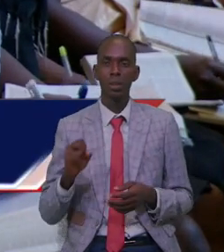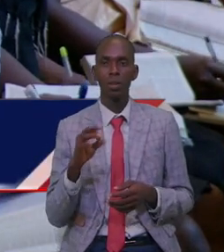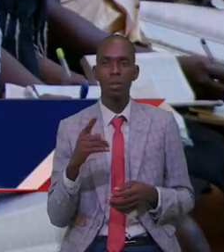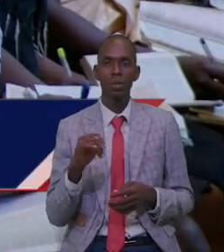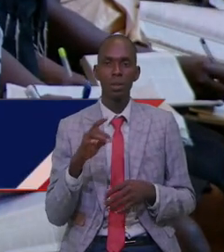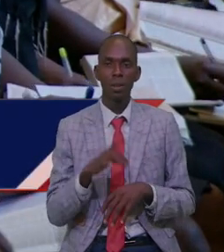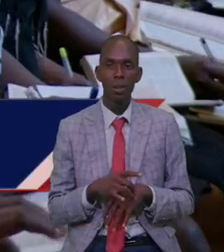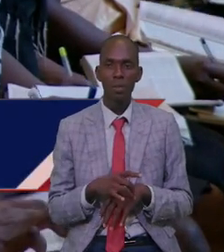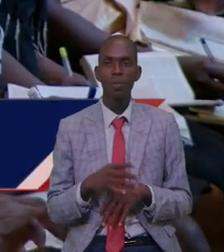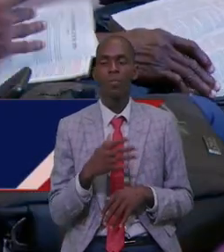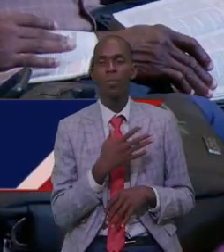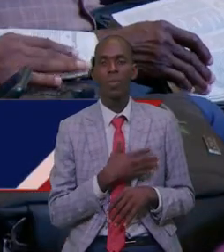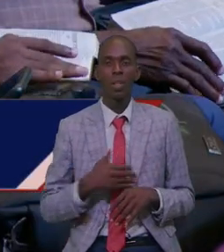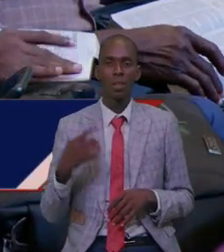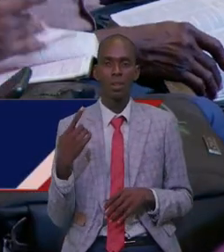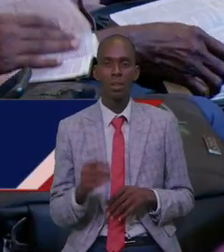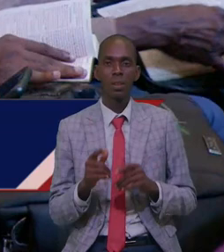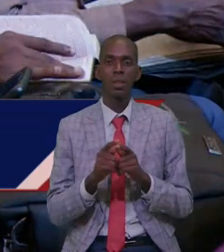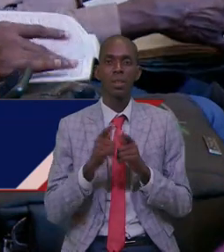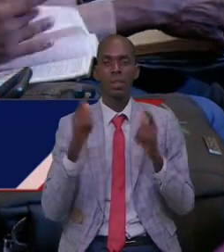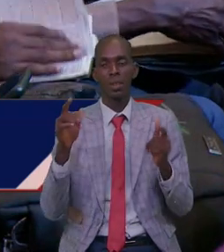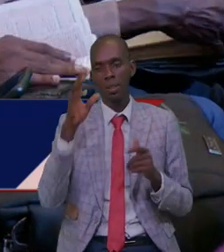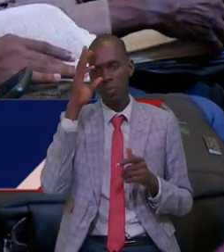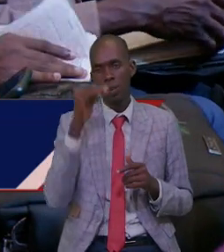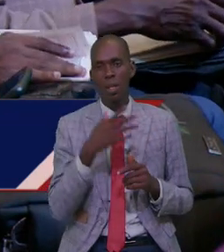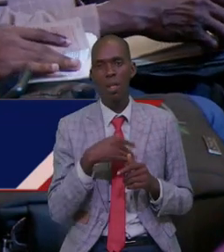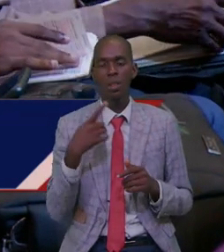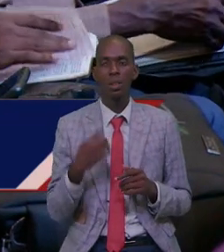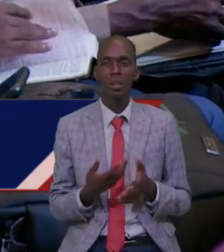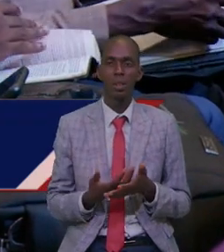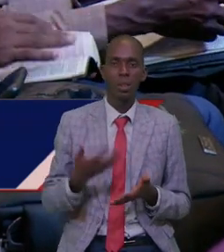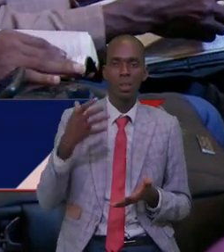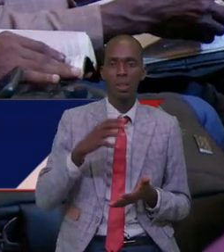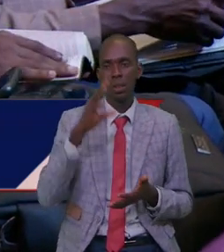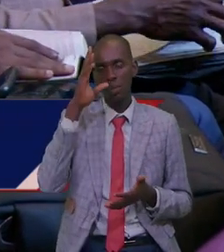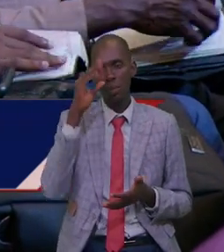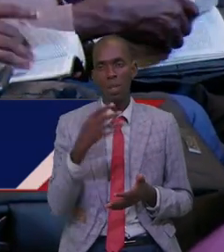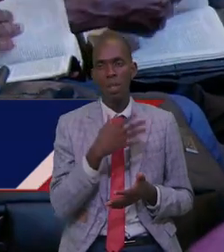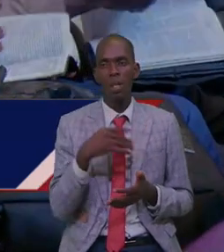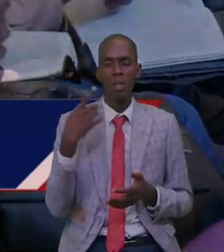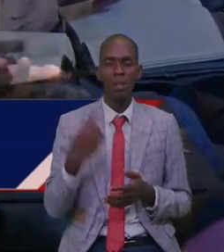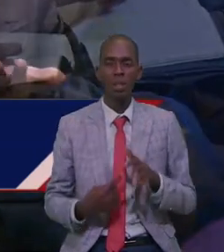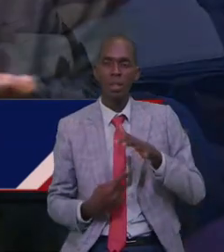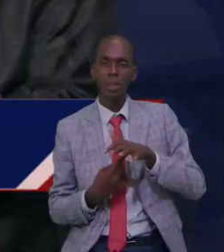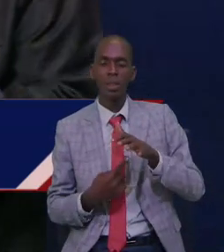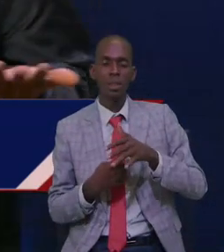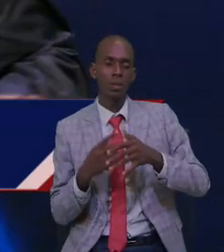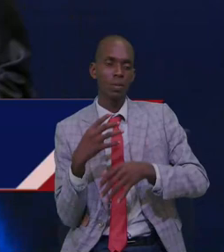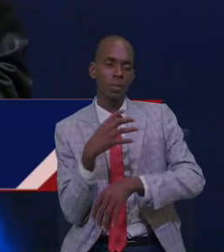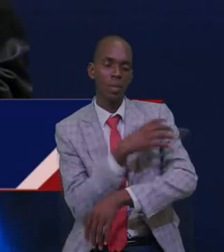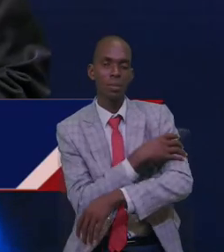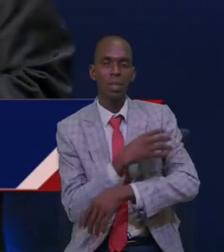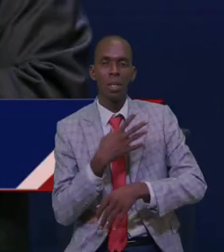and the great men, and the rich men, and the chief captains, and the